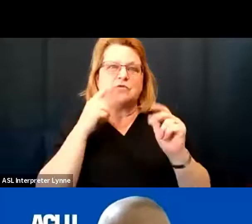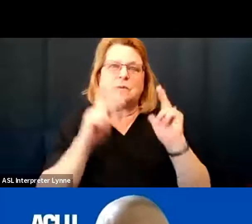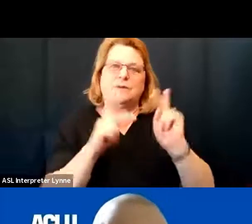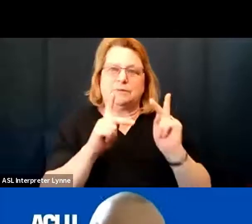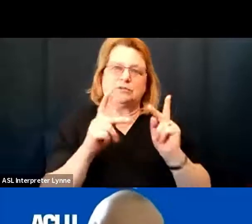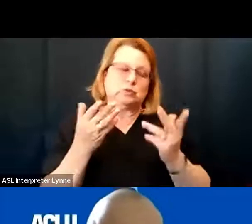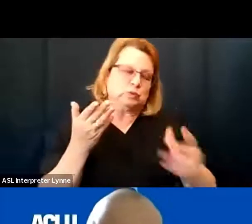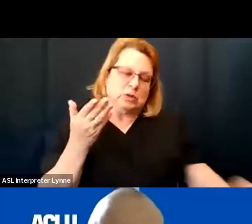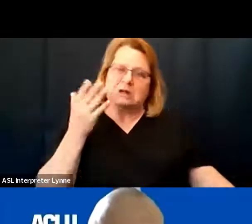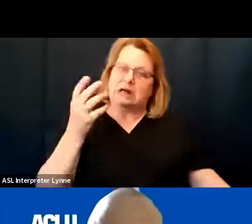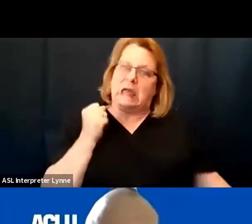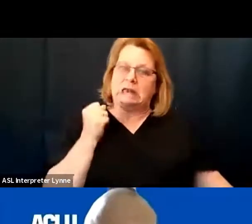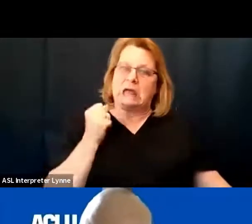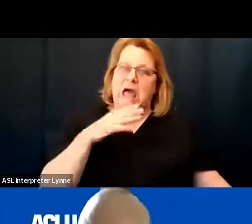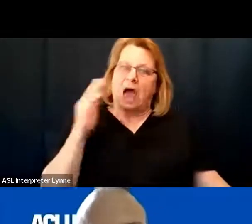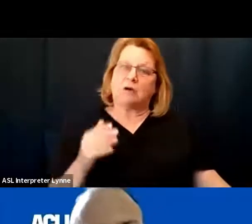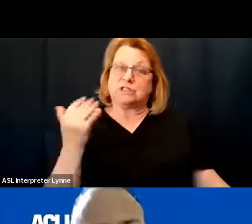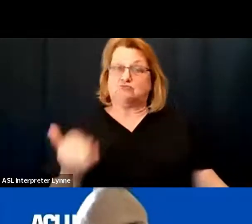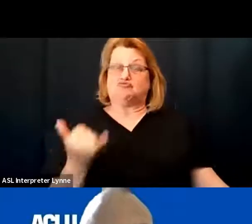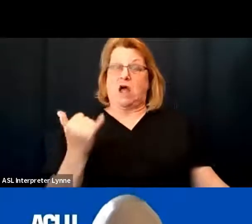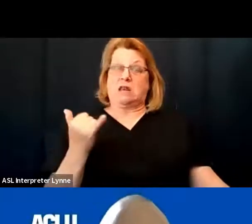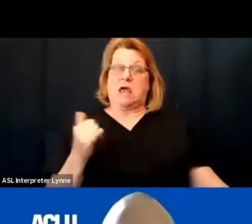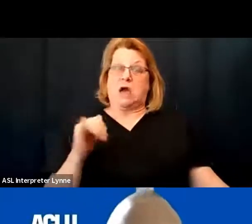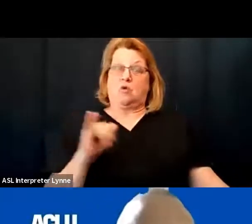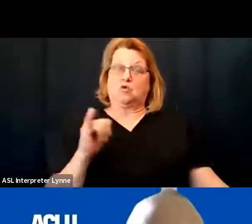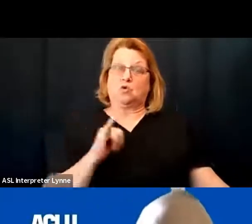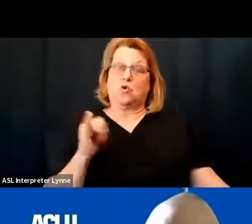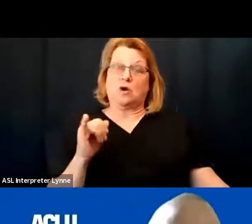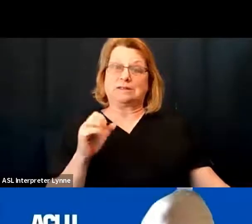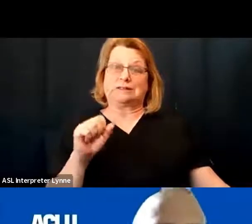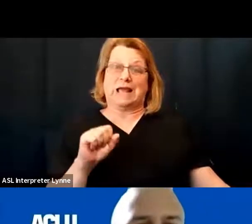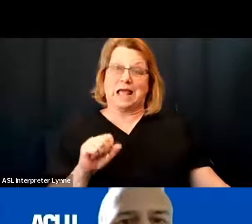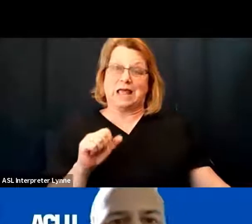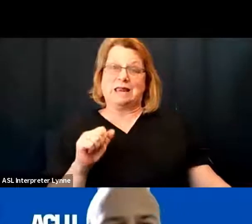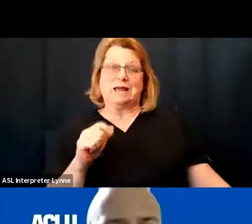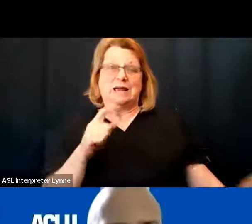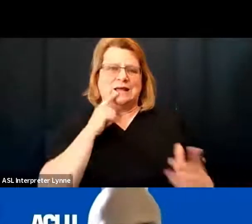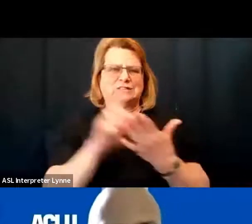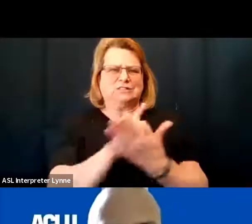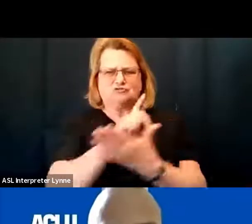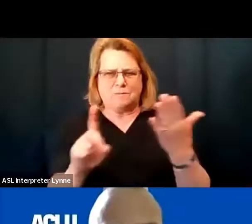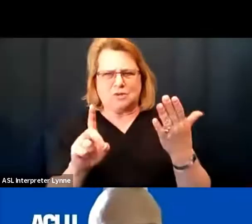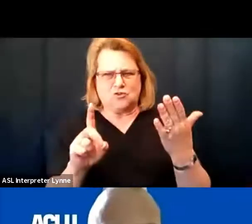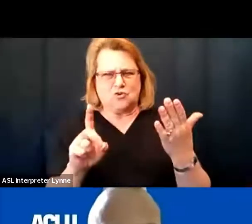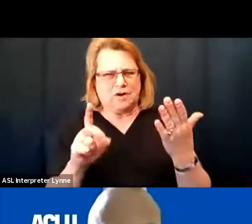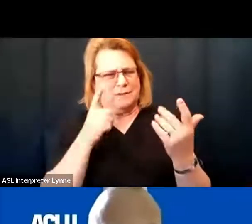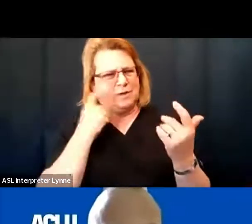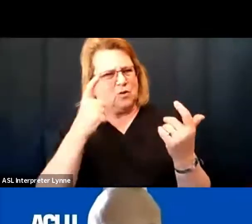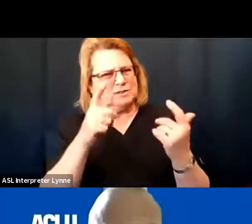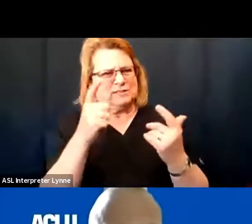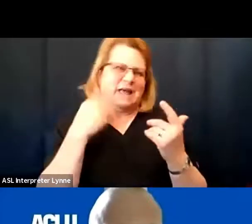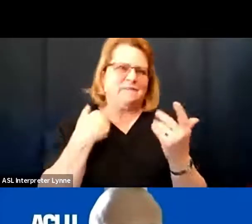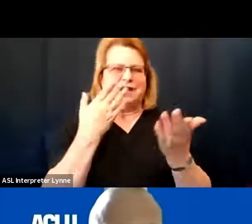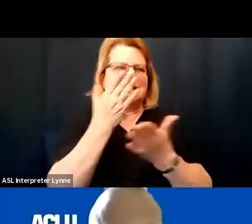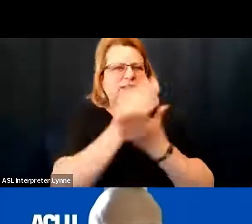housing. And right now under New York State law, it's discriminatory to deny someone an apartment because they have Section 8 or they